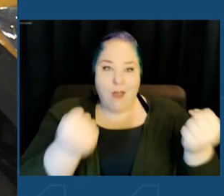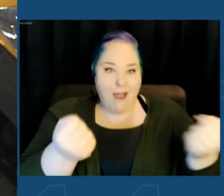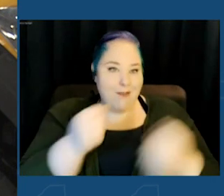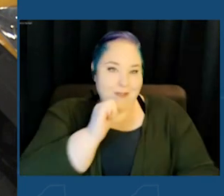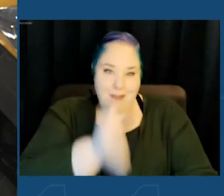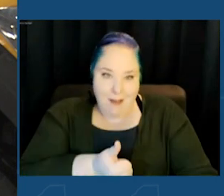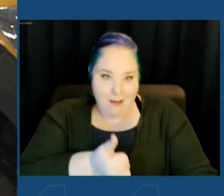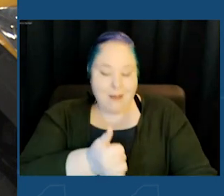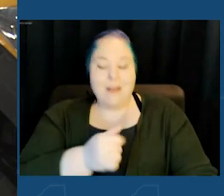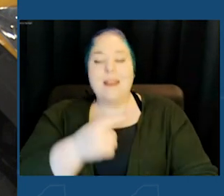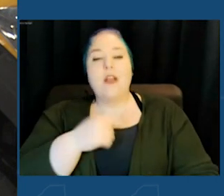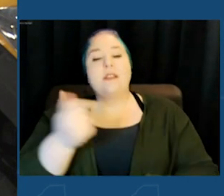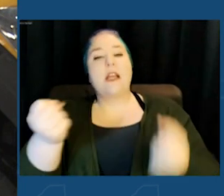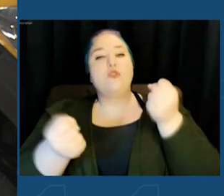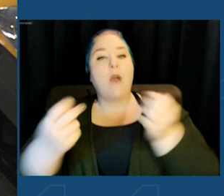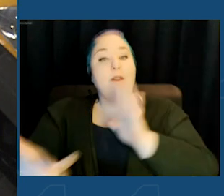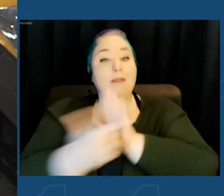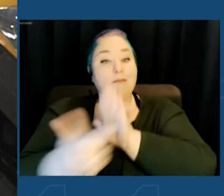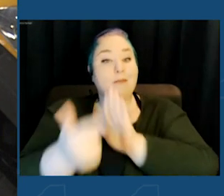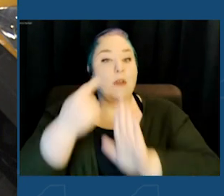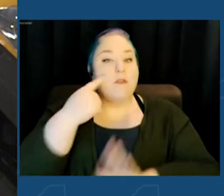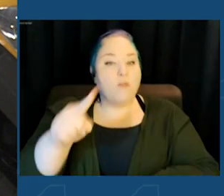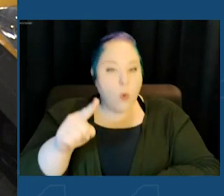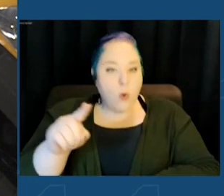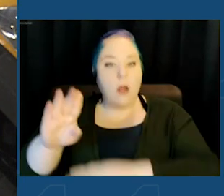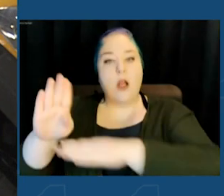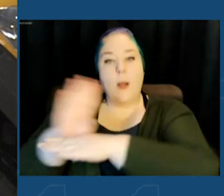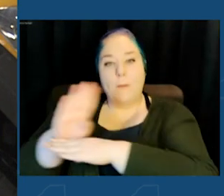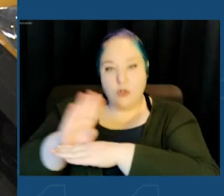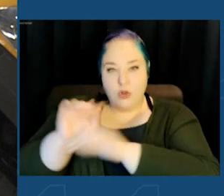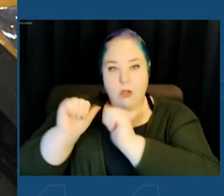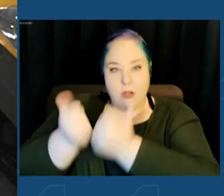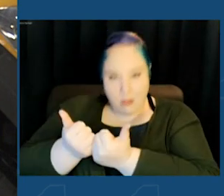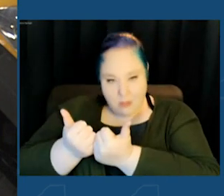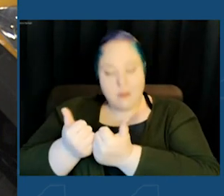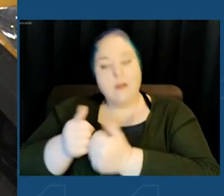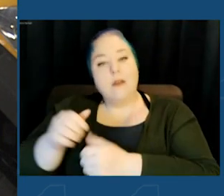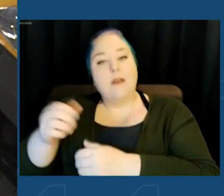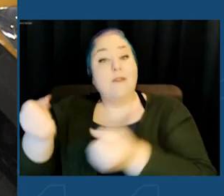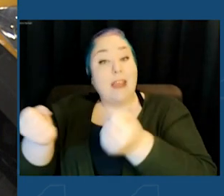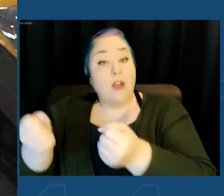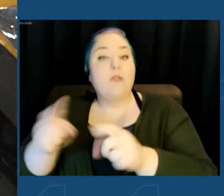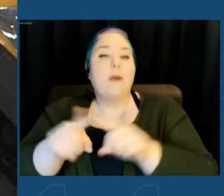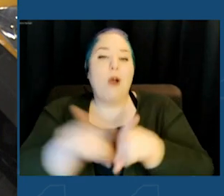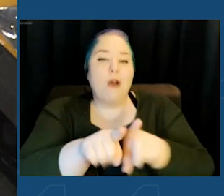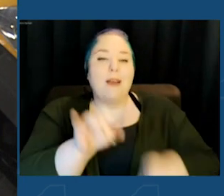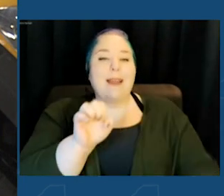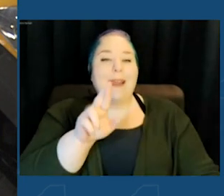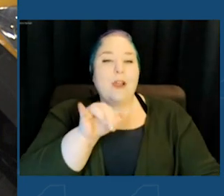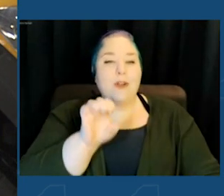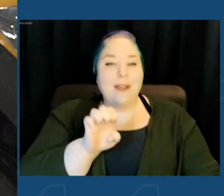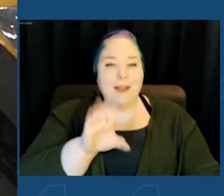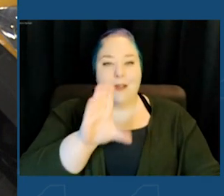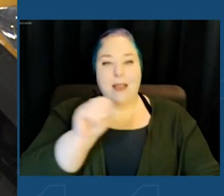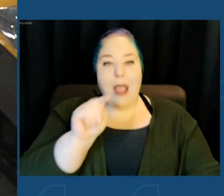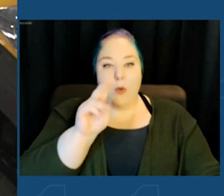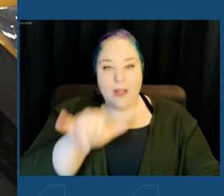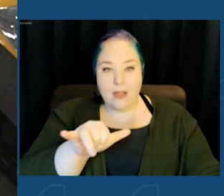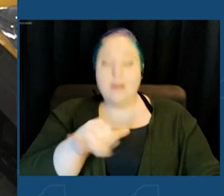ban for commercial vehicles but now that has been expanded on certain areas like Erie County to being all roads